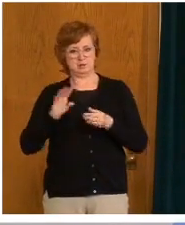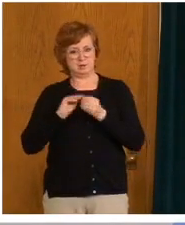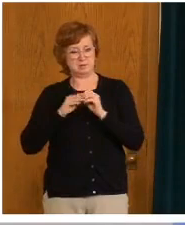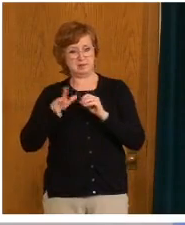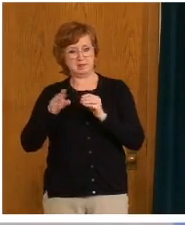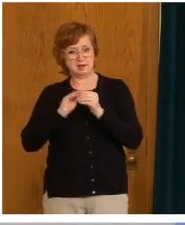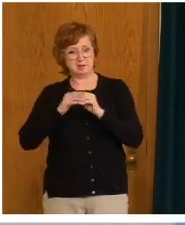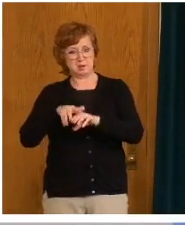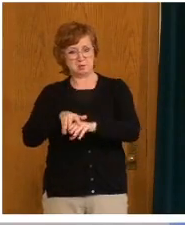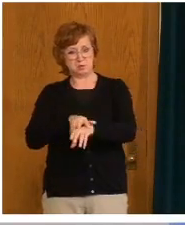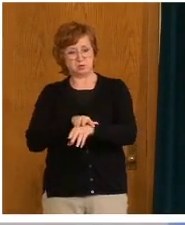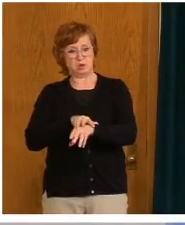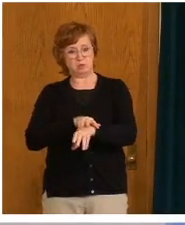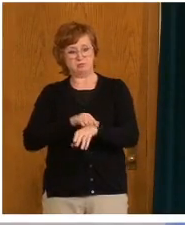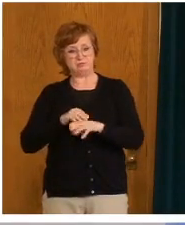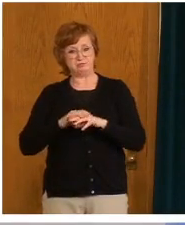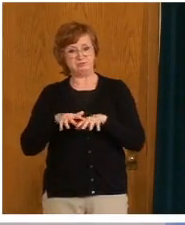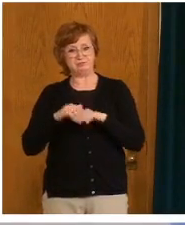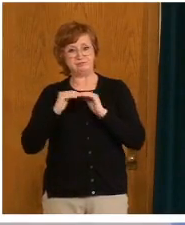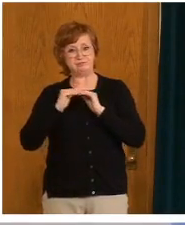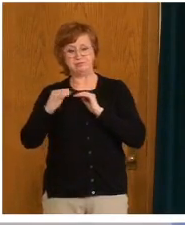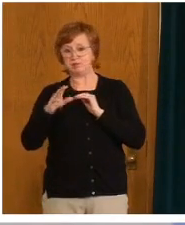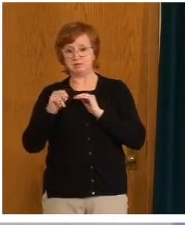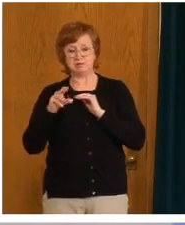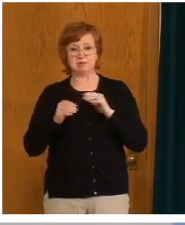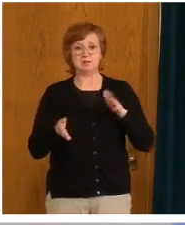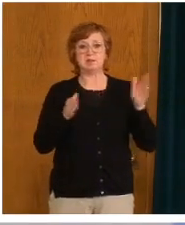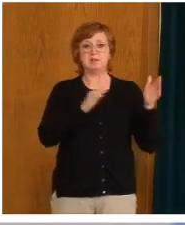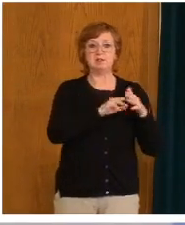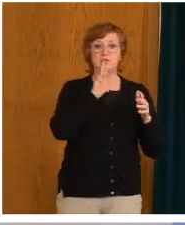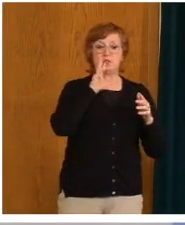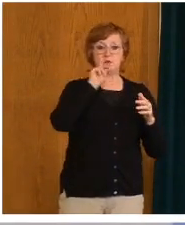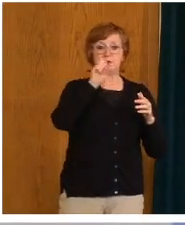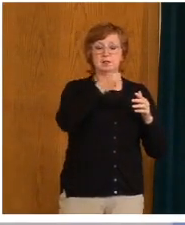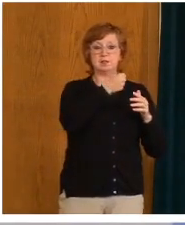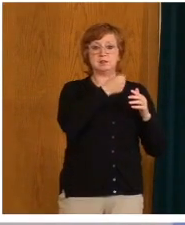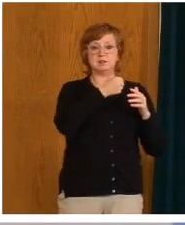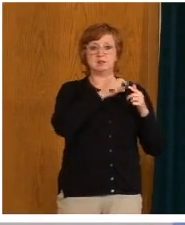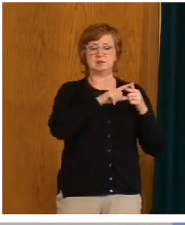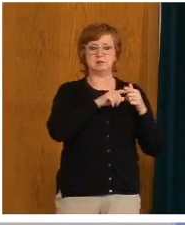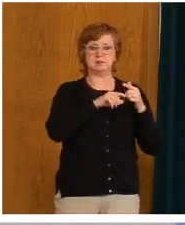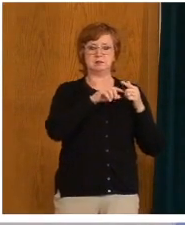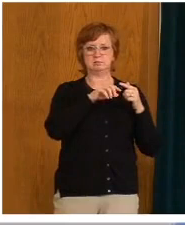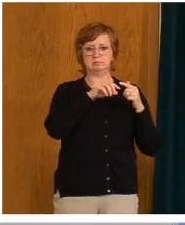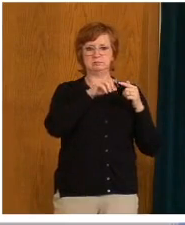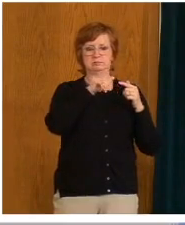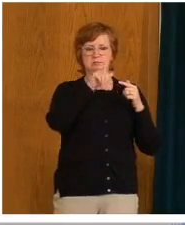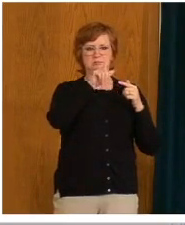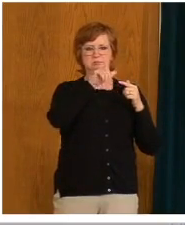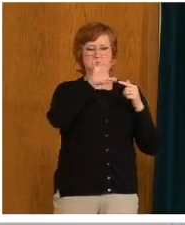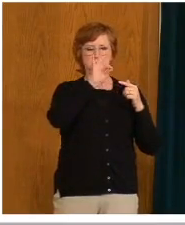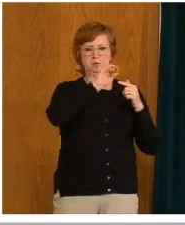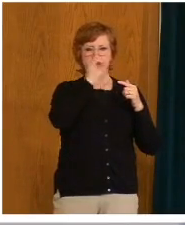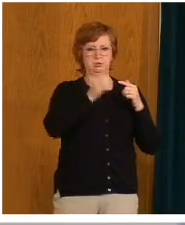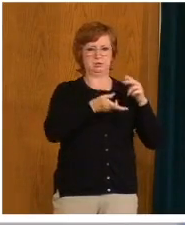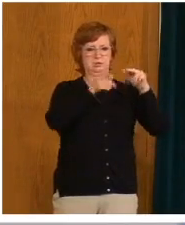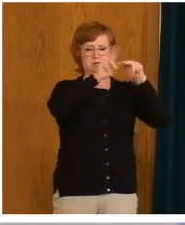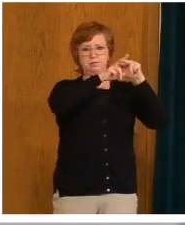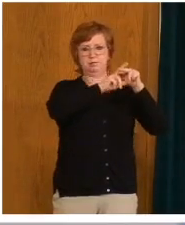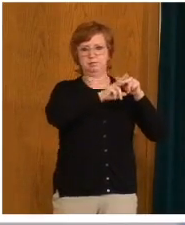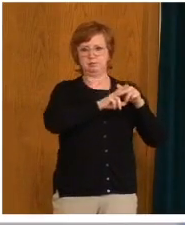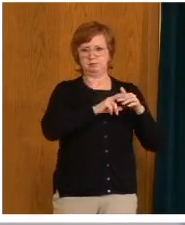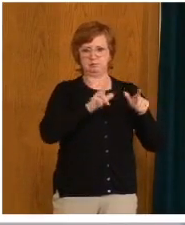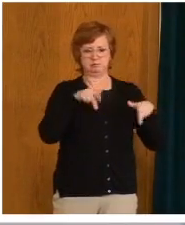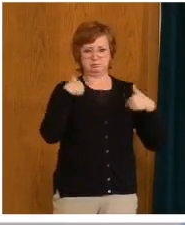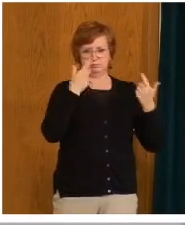to 39-year-olds gone up 23% in the last 2 weeks. Again, I don't think that's an indication it's stalled. And then the last